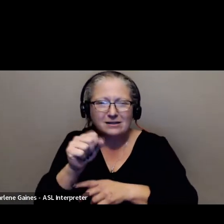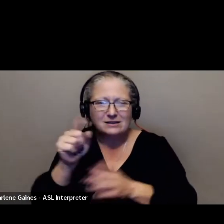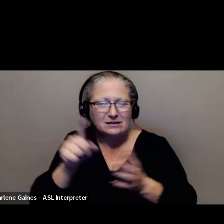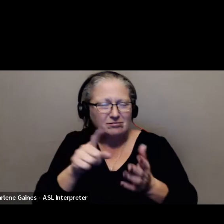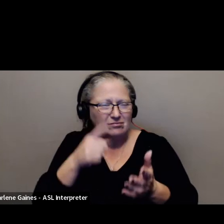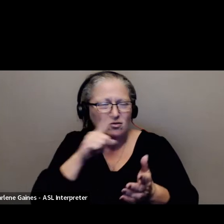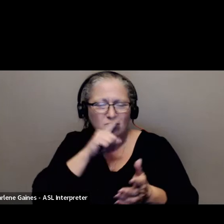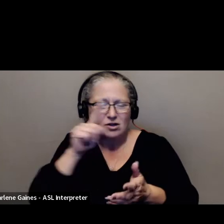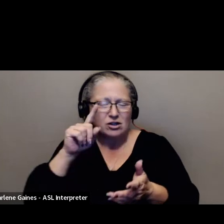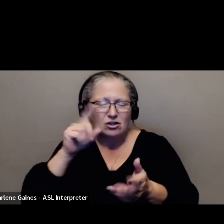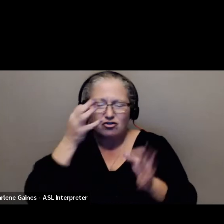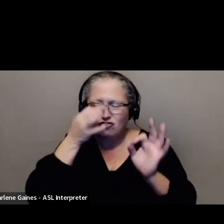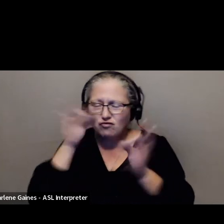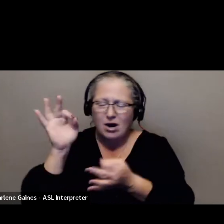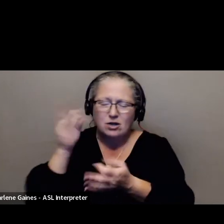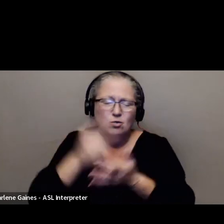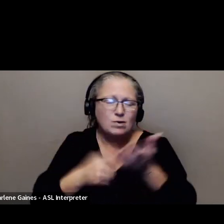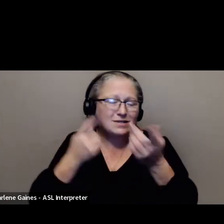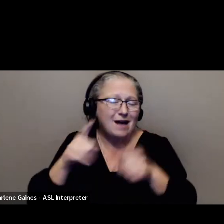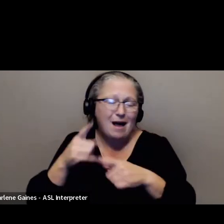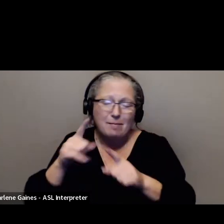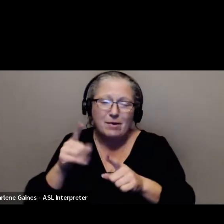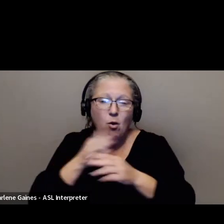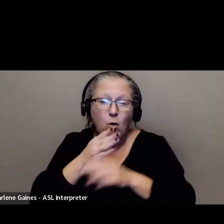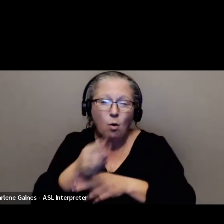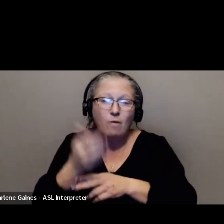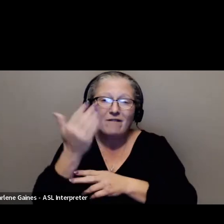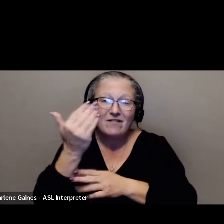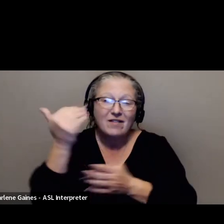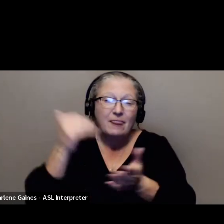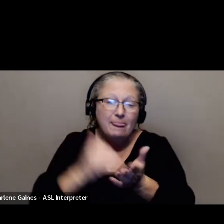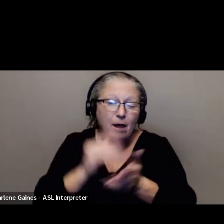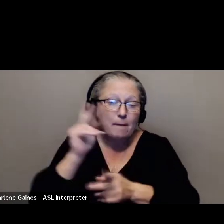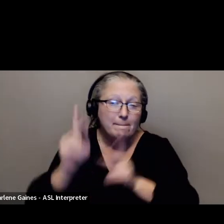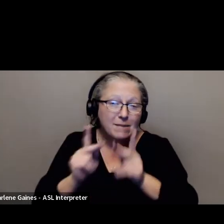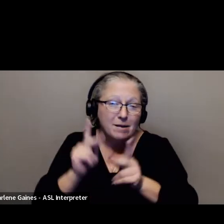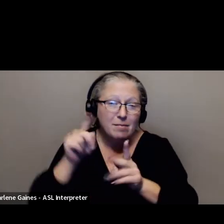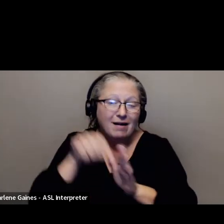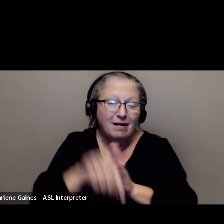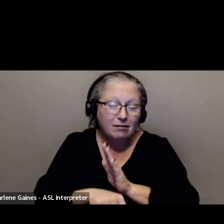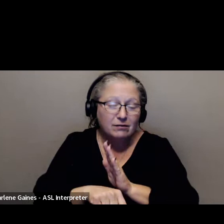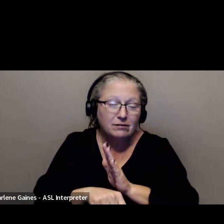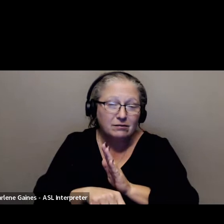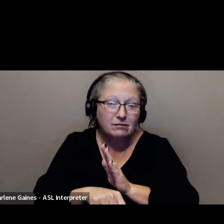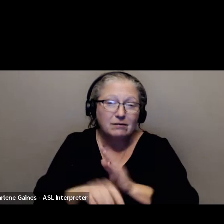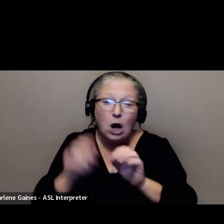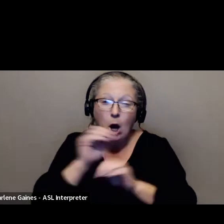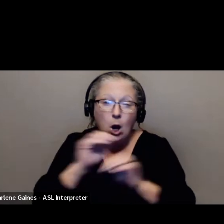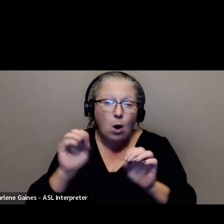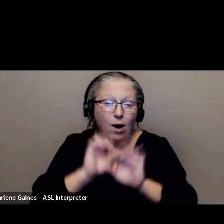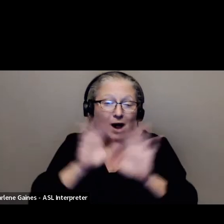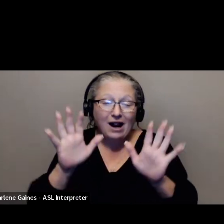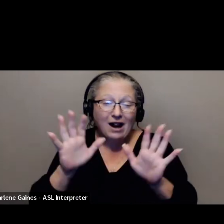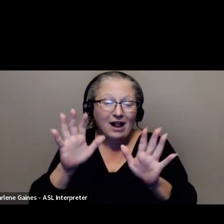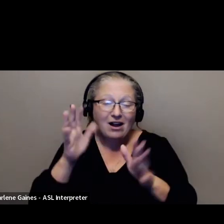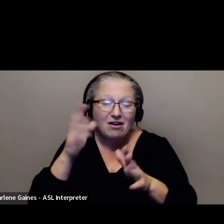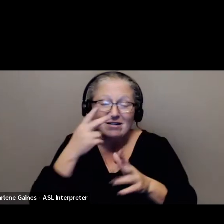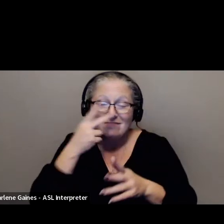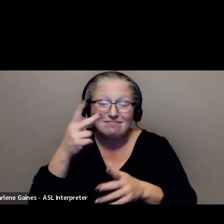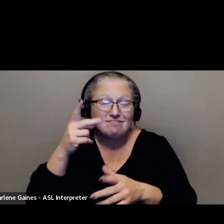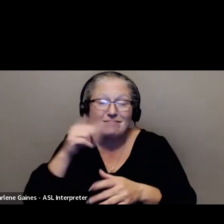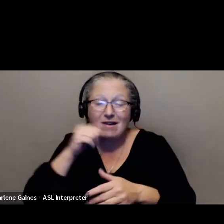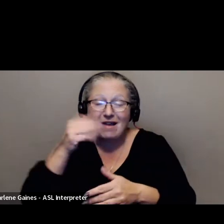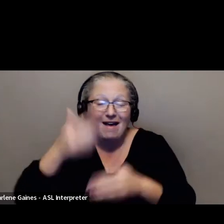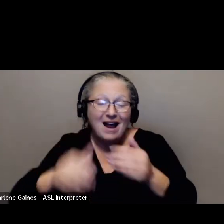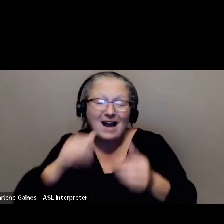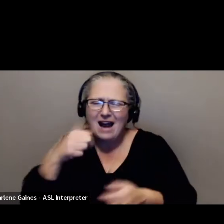complete distraction to what's happening. Over 15,000 people have been killed, and there's no clear end. And this isn't a